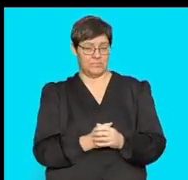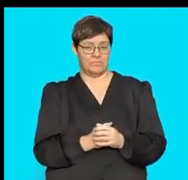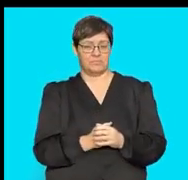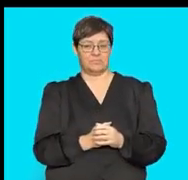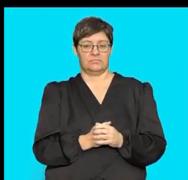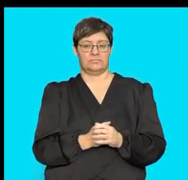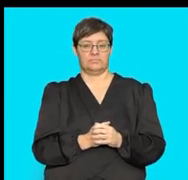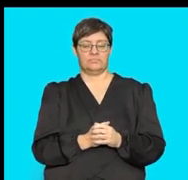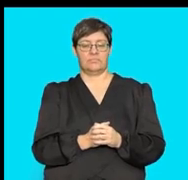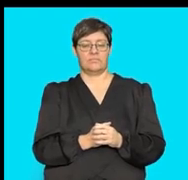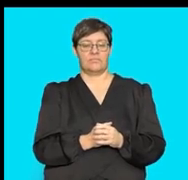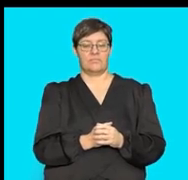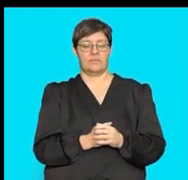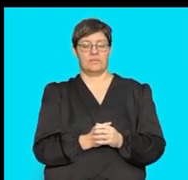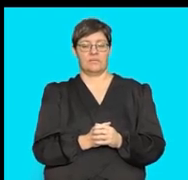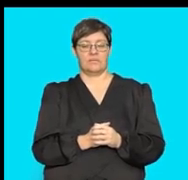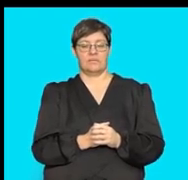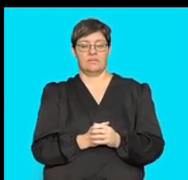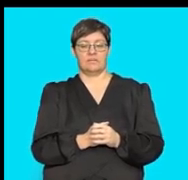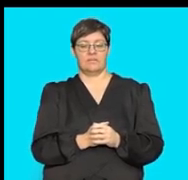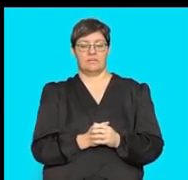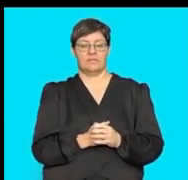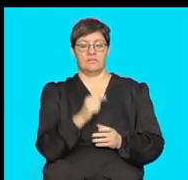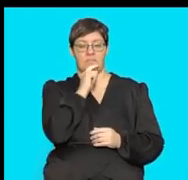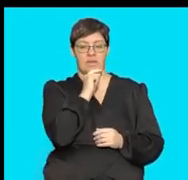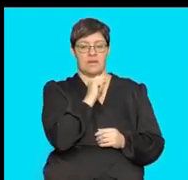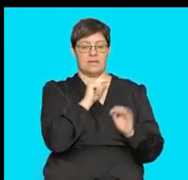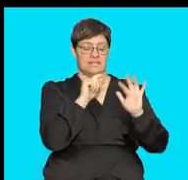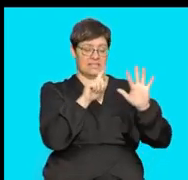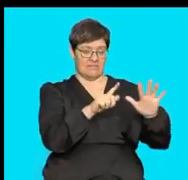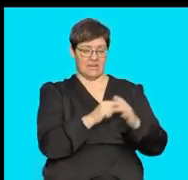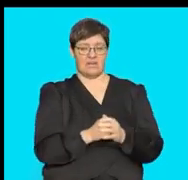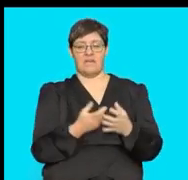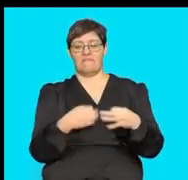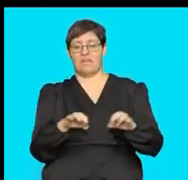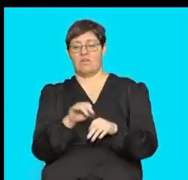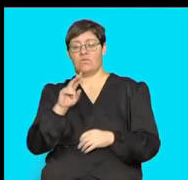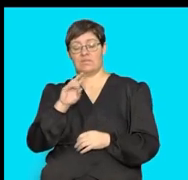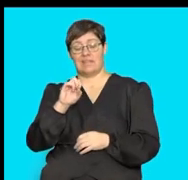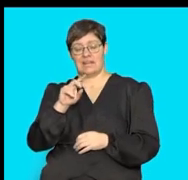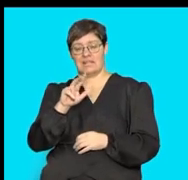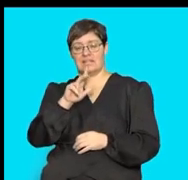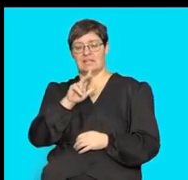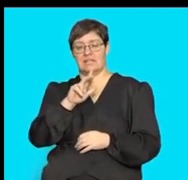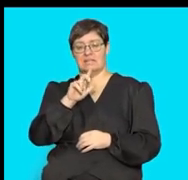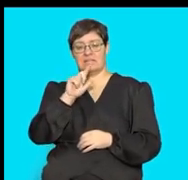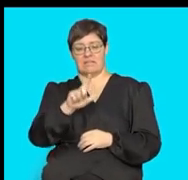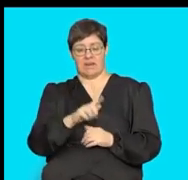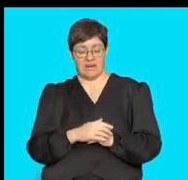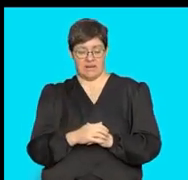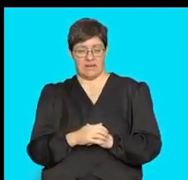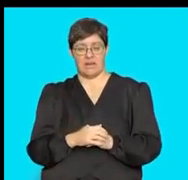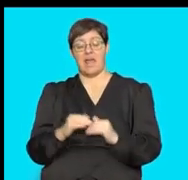in. So our value for B is 7. Our value for side C is